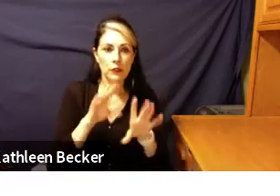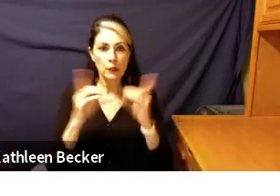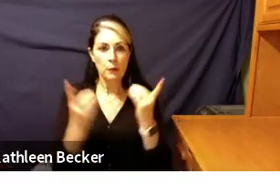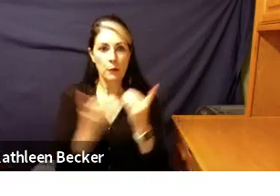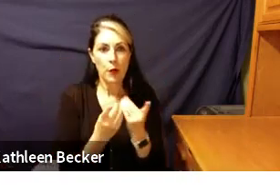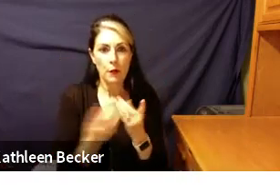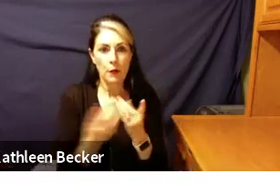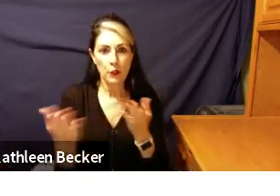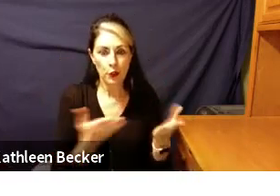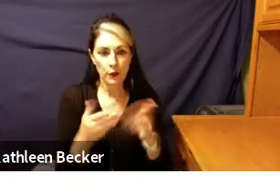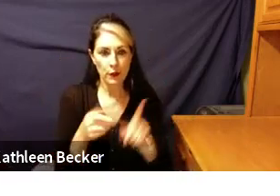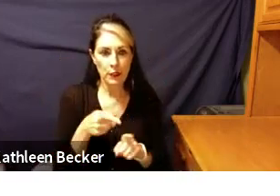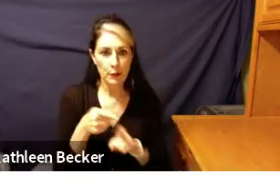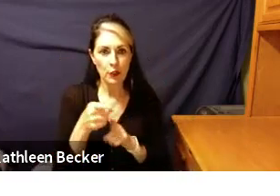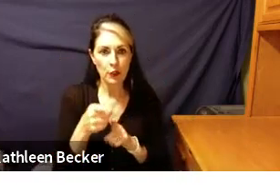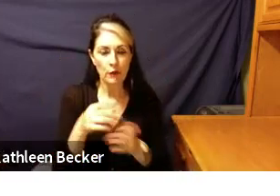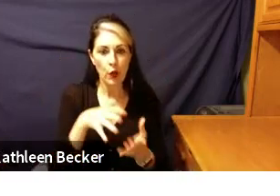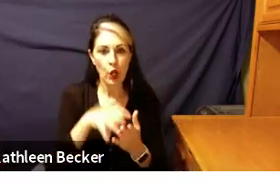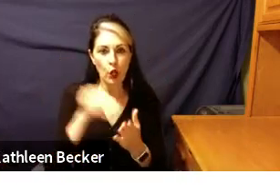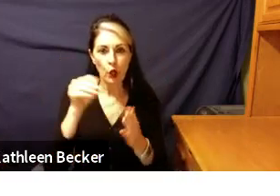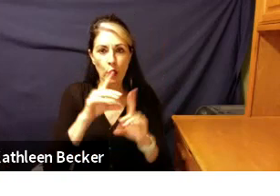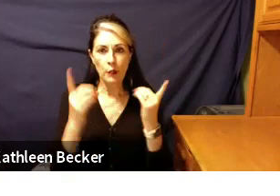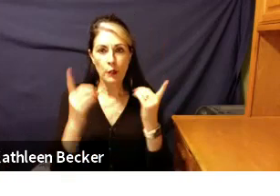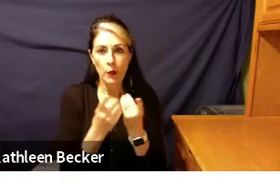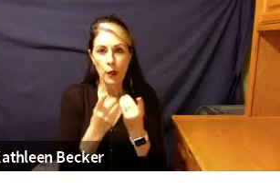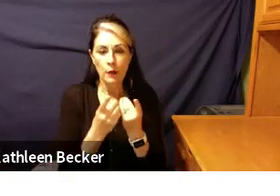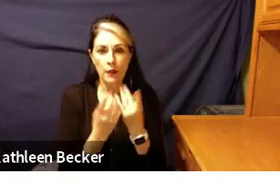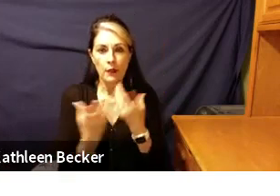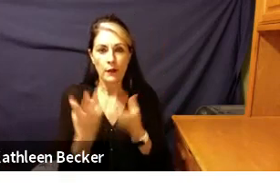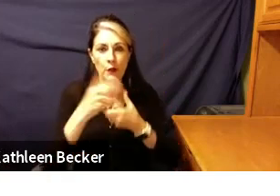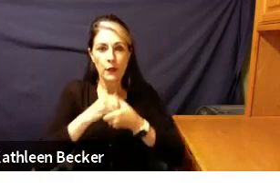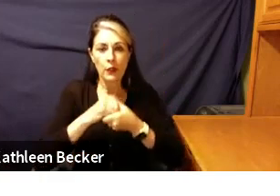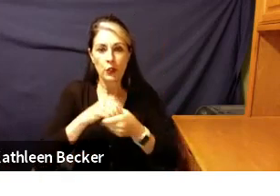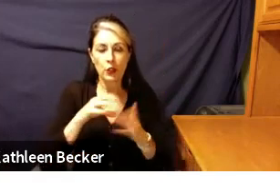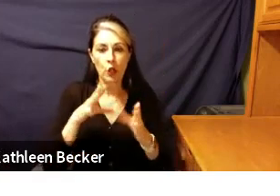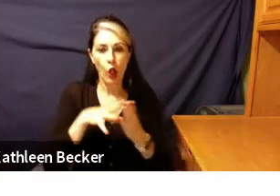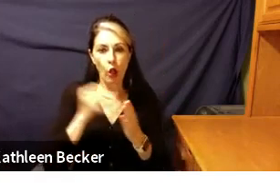Engagement, and I am going to be your host this evening.